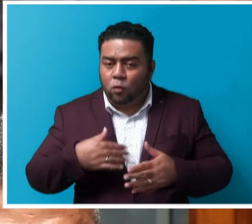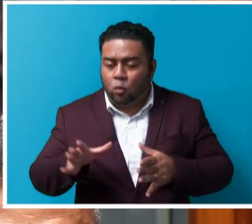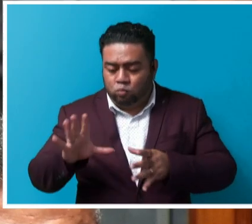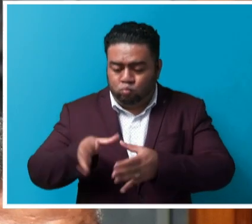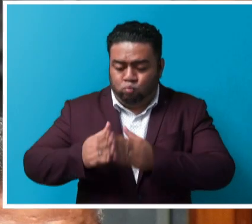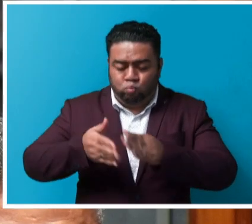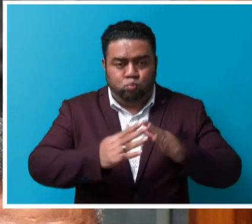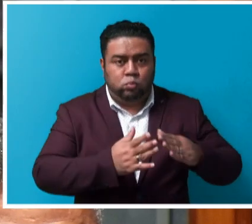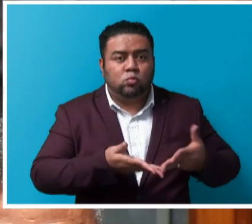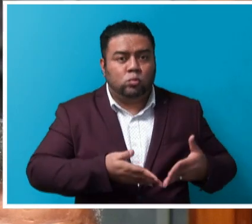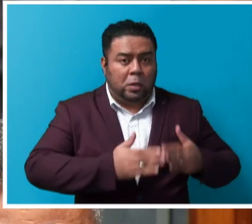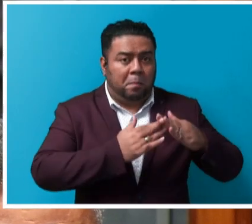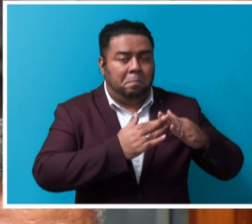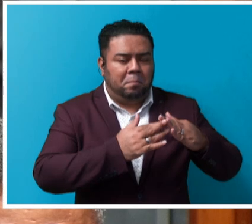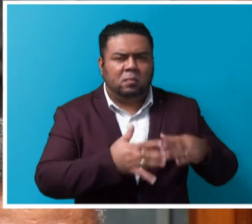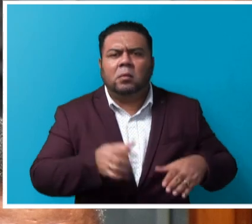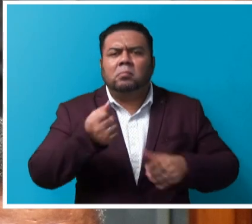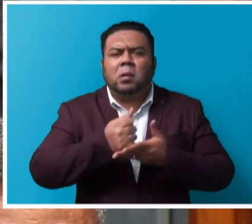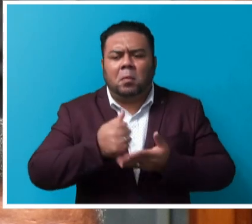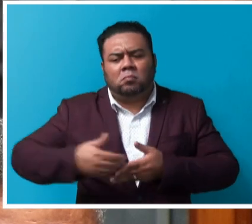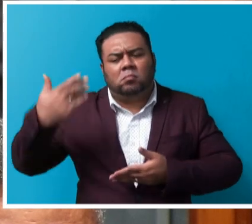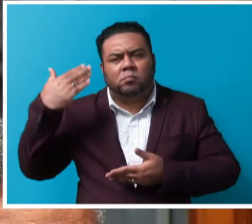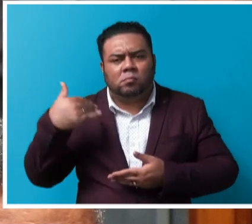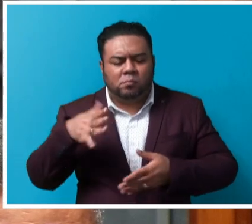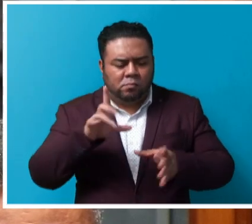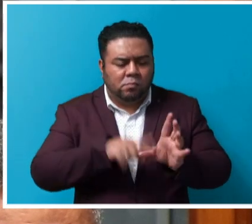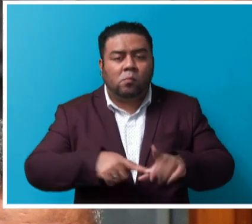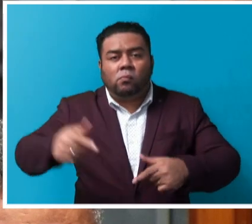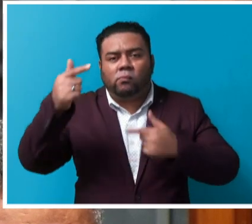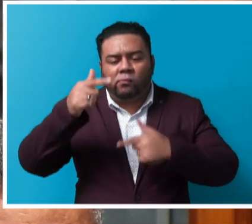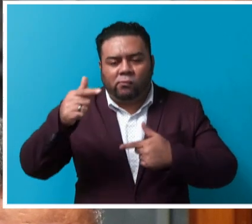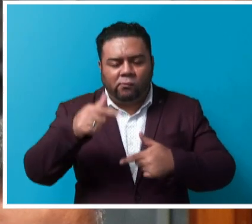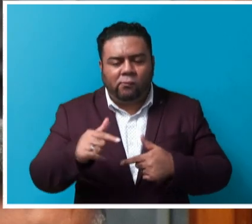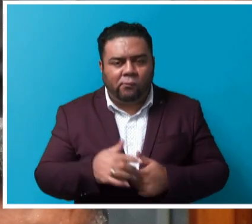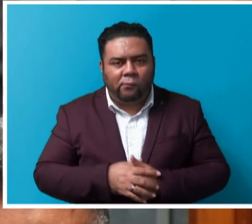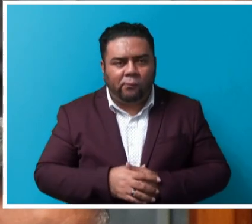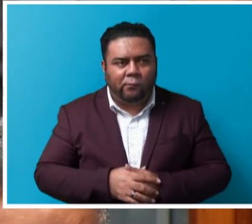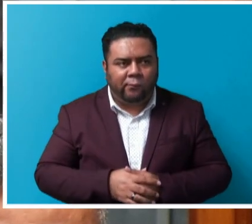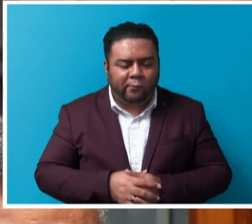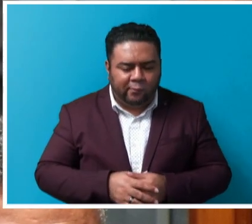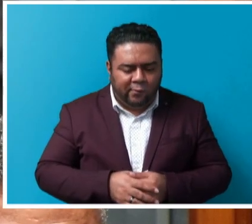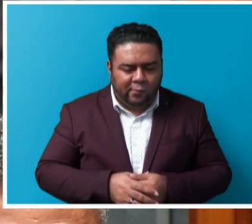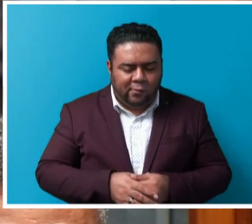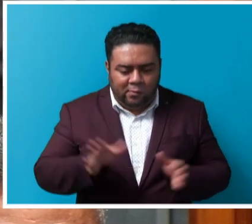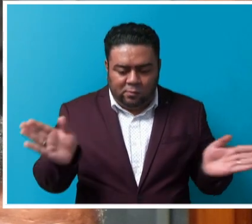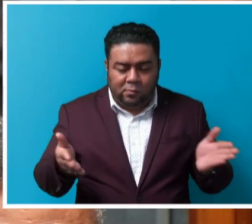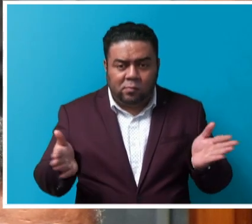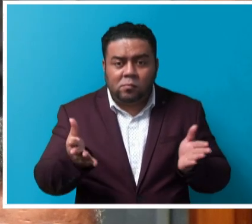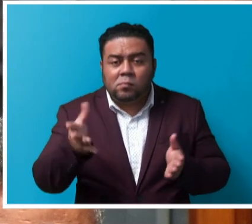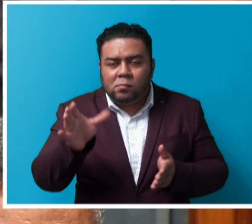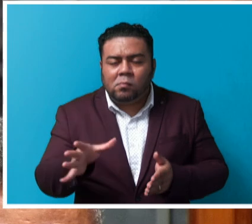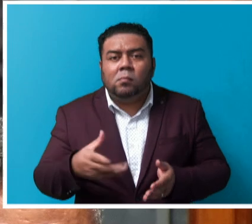up over a number of decades ago when there were limited players in the industries in which they